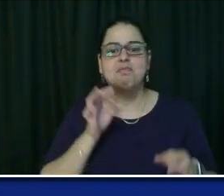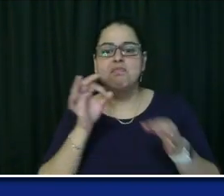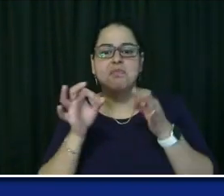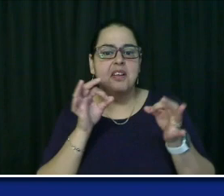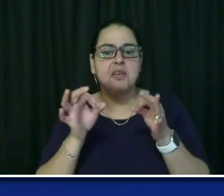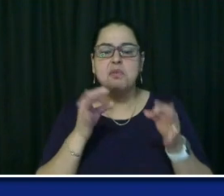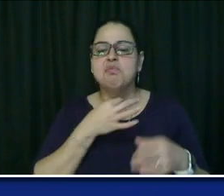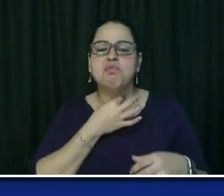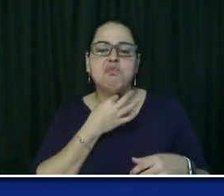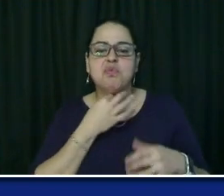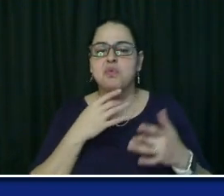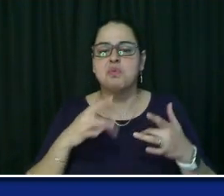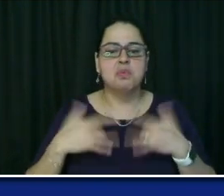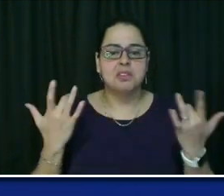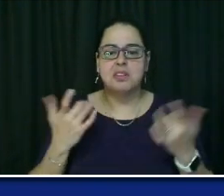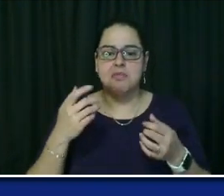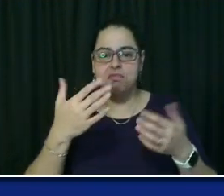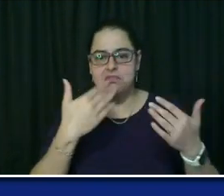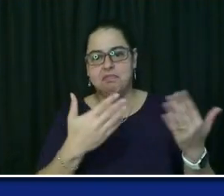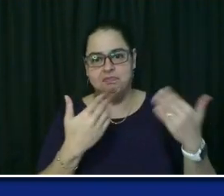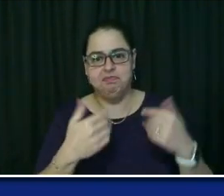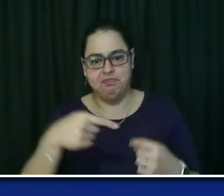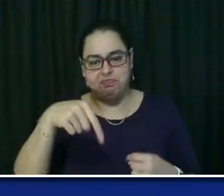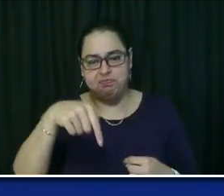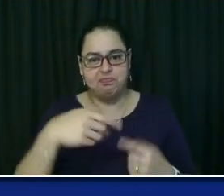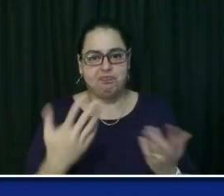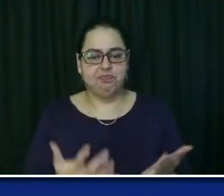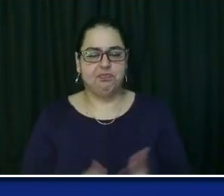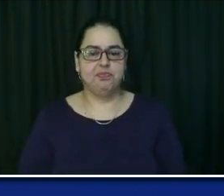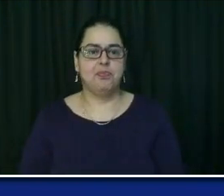Williams. Thank you for coming today.